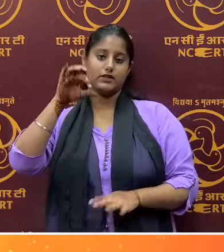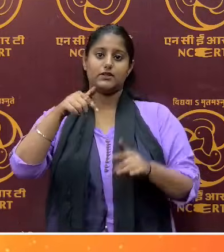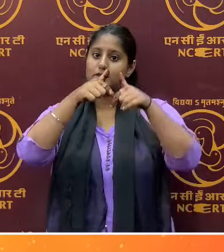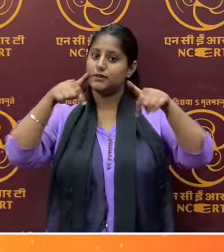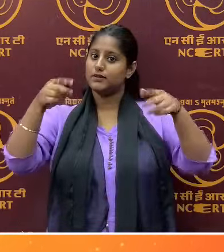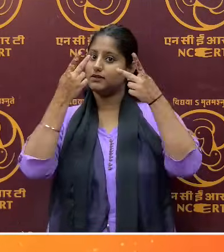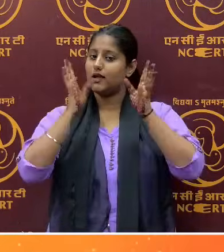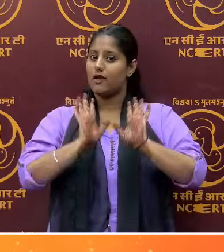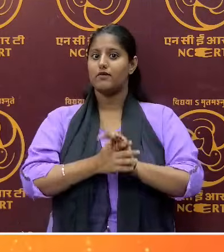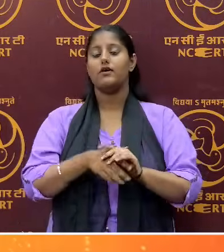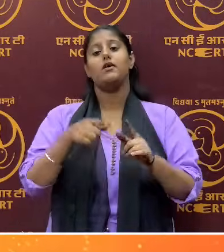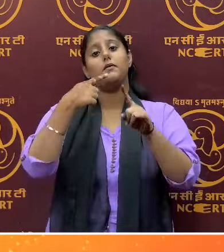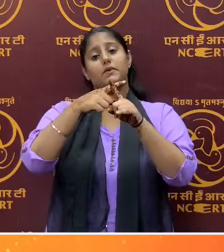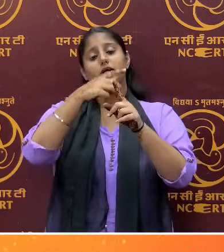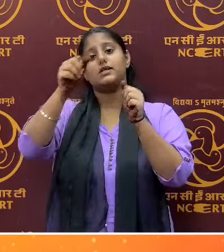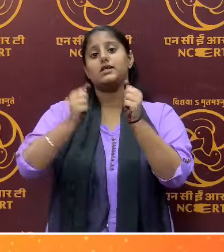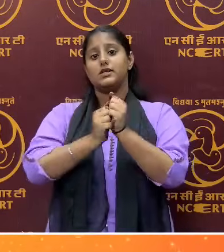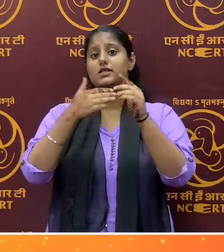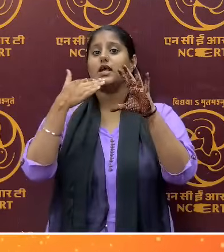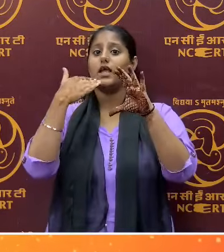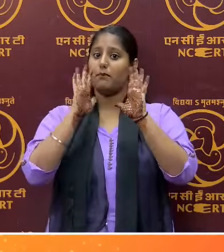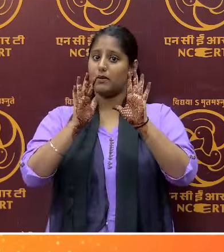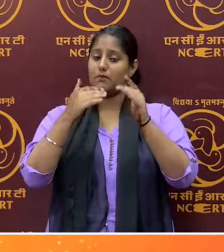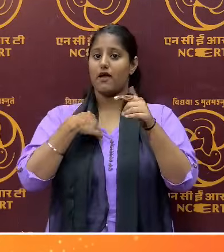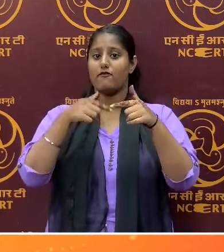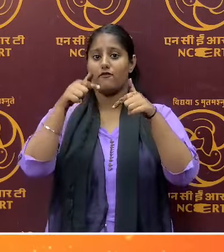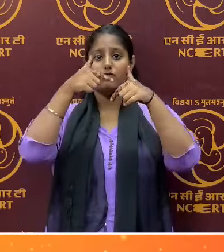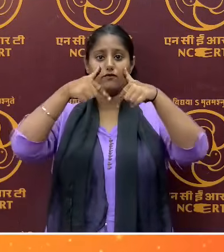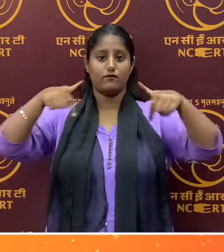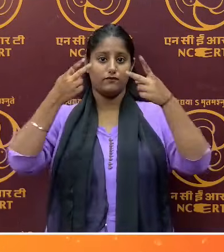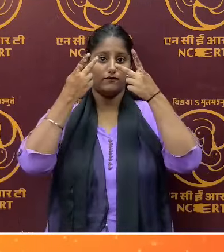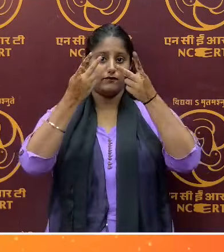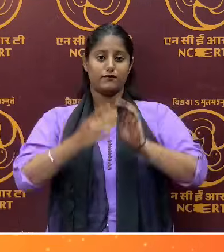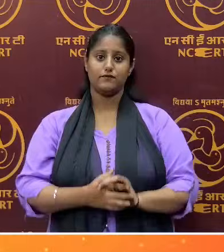8800440559. We also have a dedicated email ID for you, that is